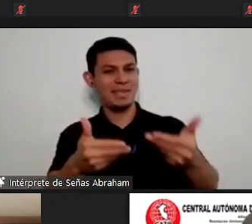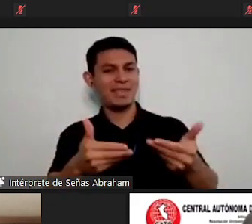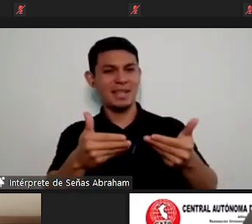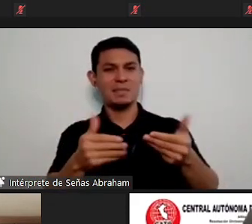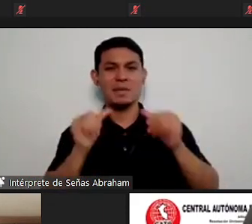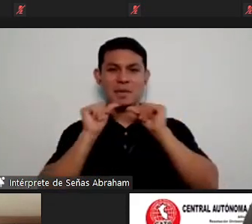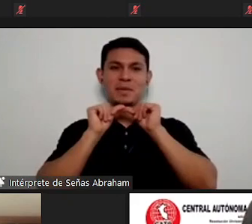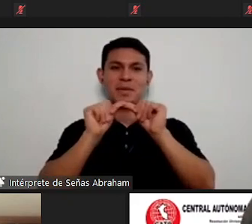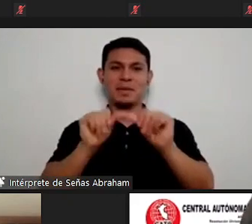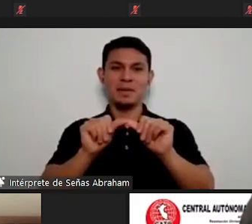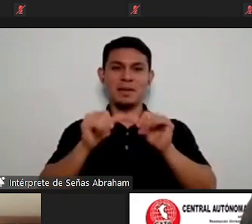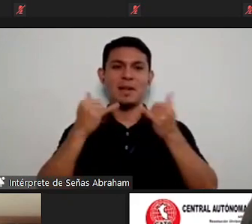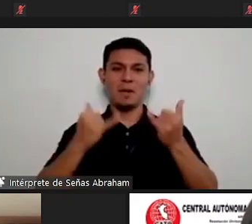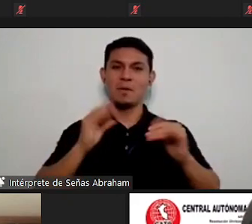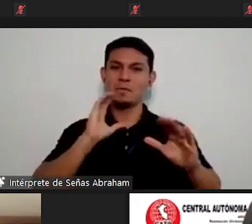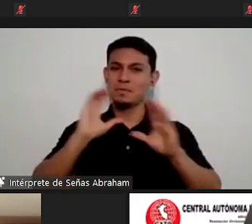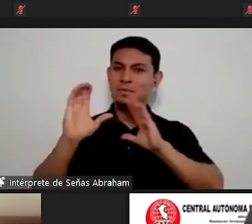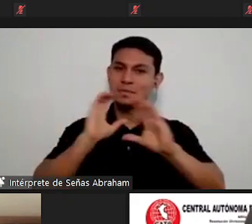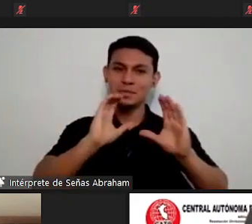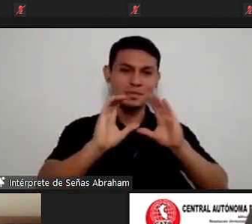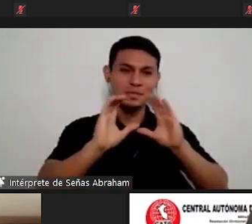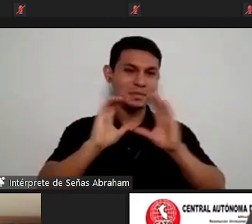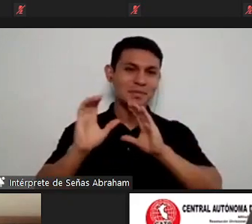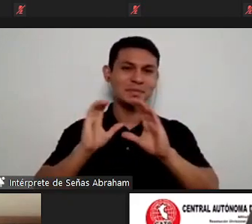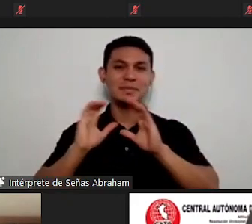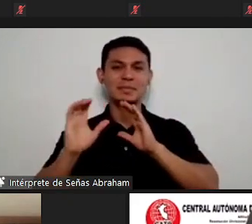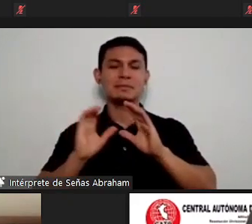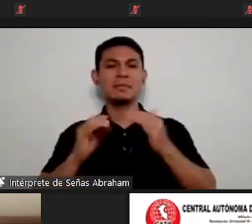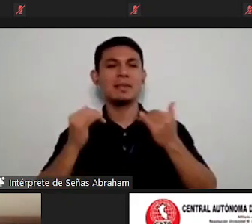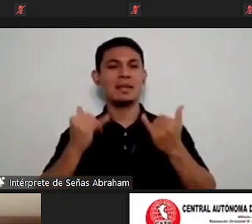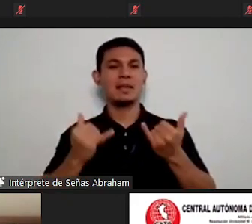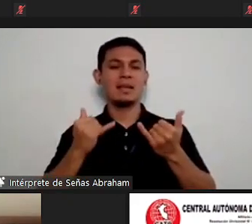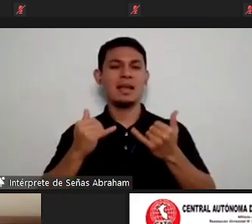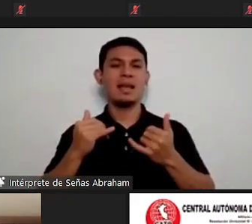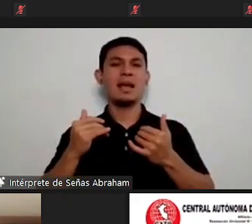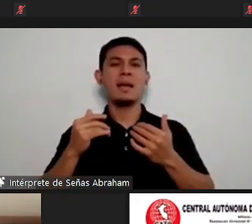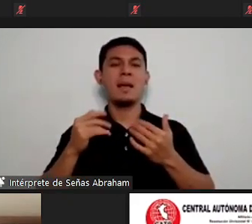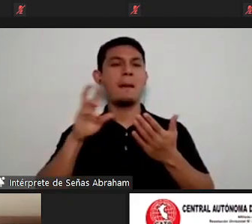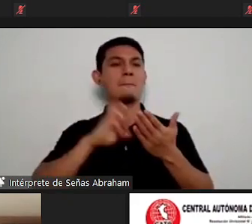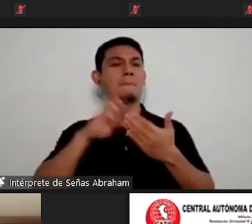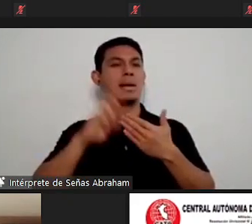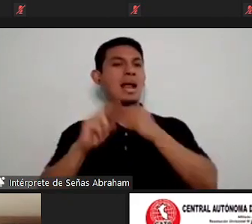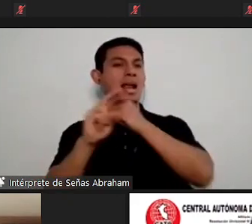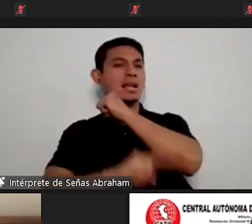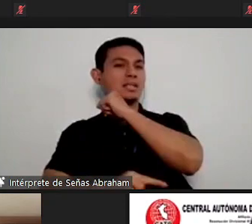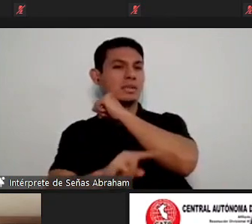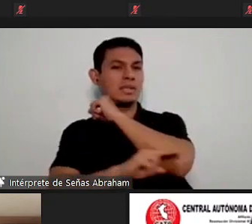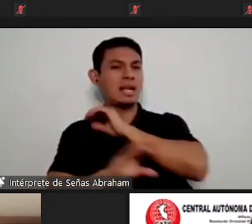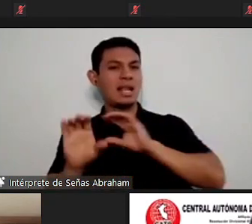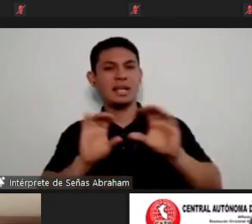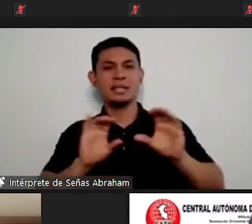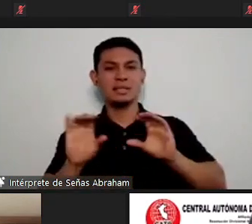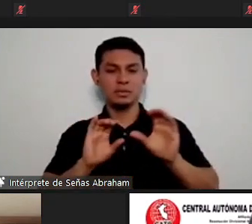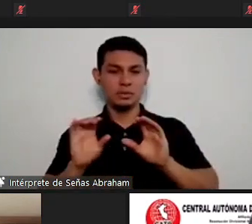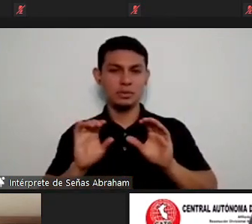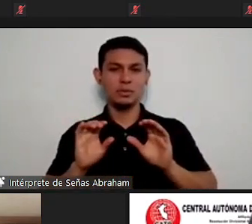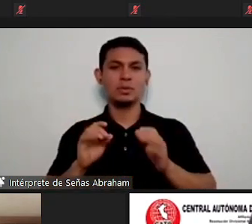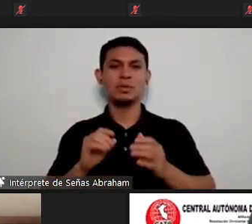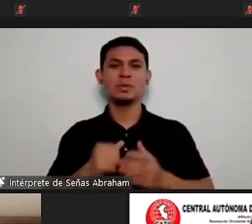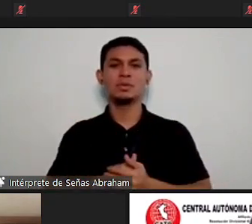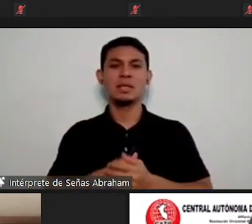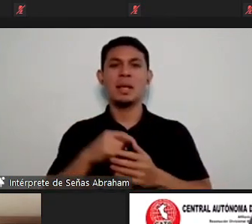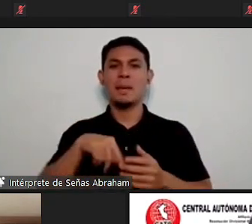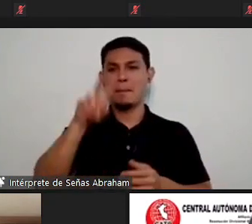launching the national action plan on business and human rights in peru this is really an important initiative which will